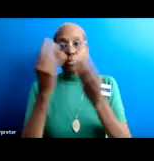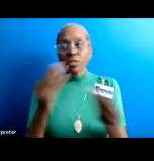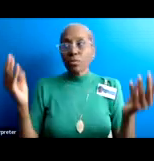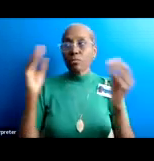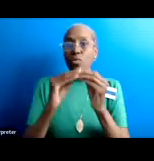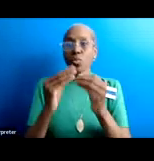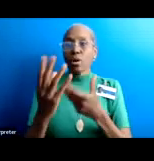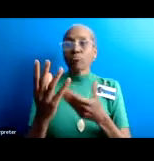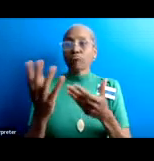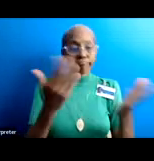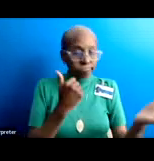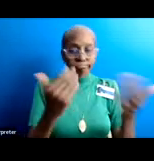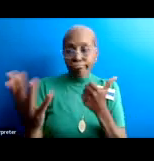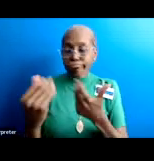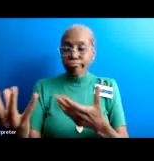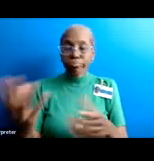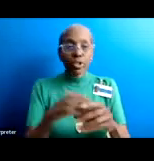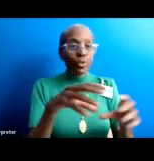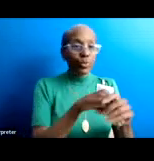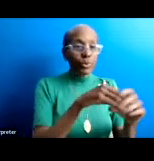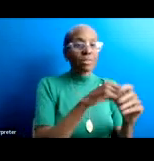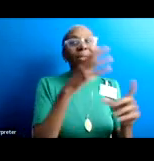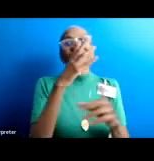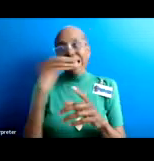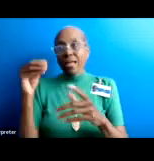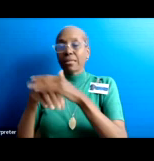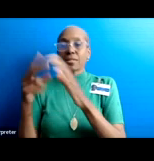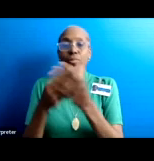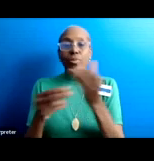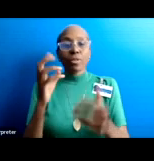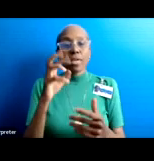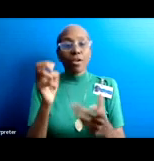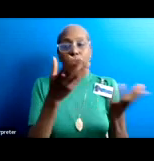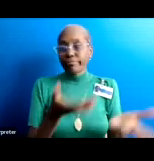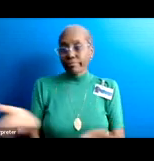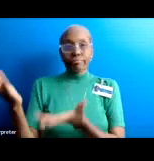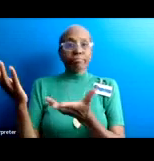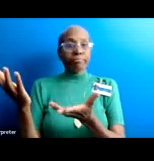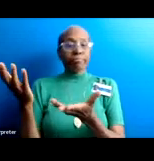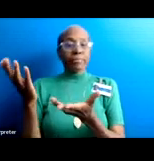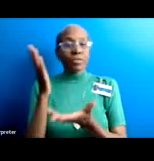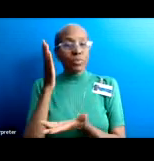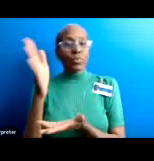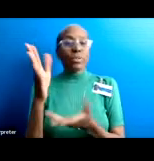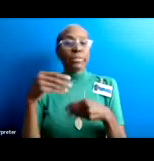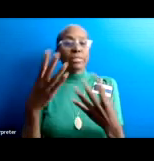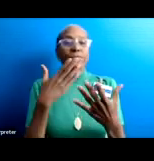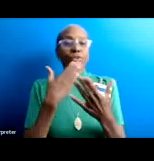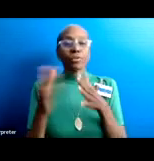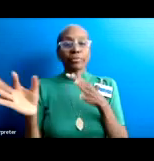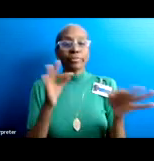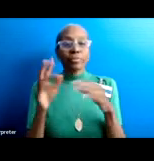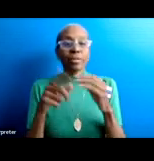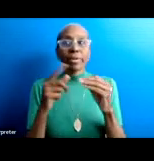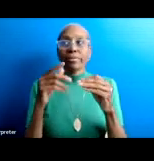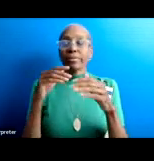inclusive and accessible. So I'm going to let Erin take it away, and she's going to give you some good instruction on